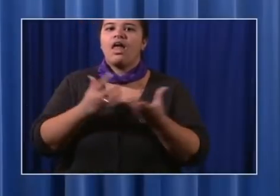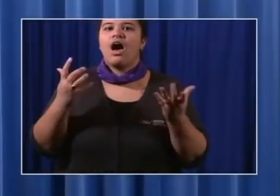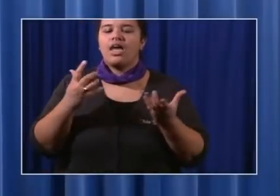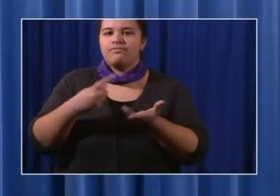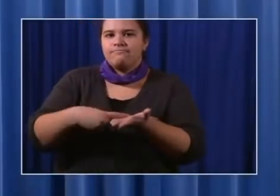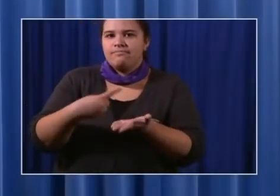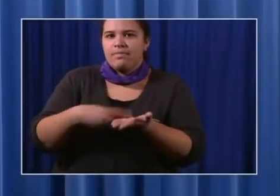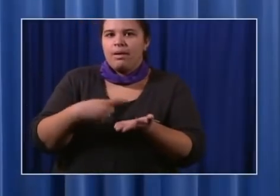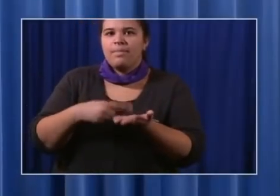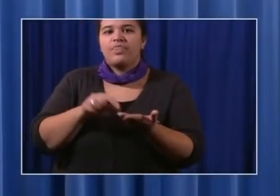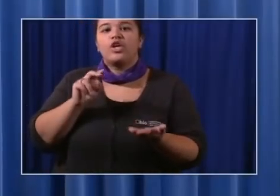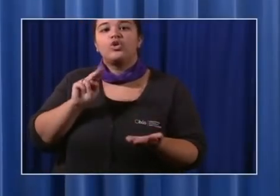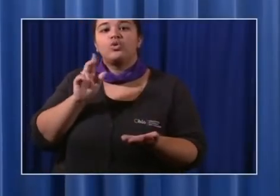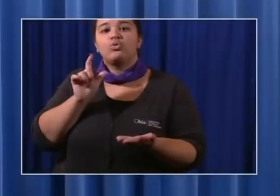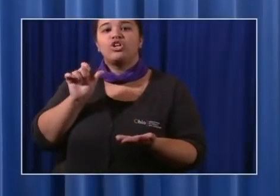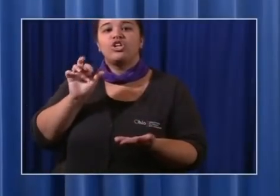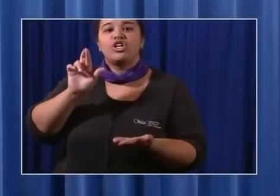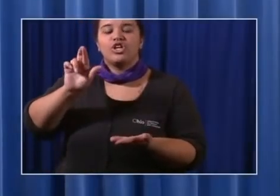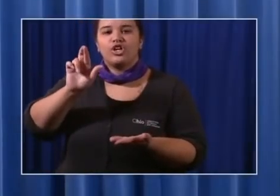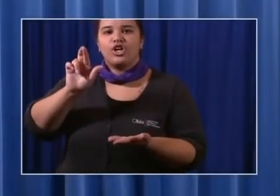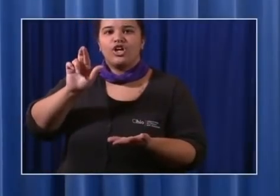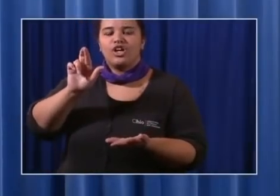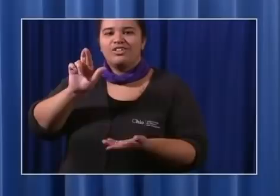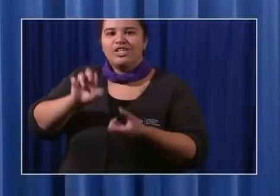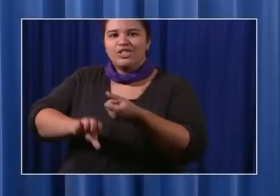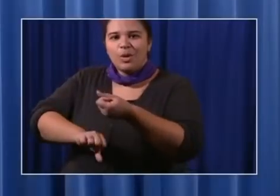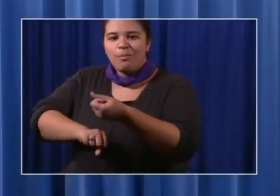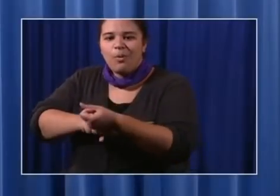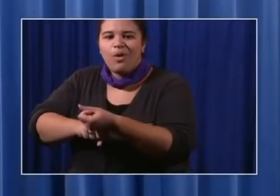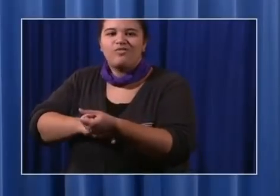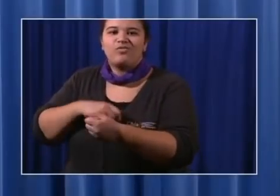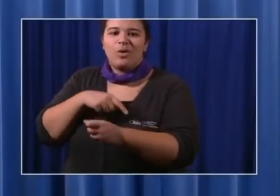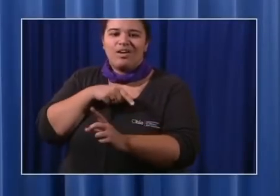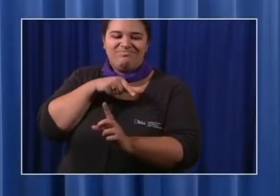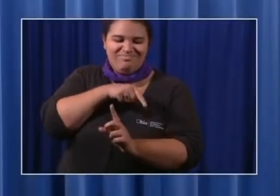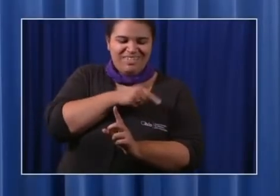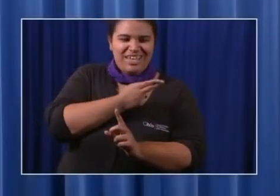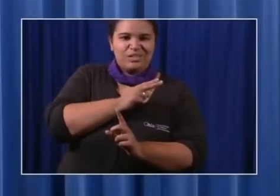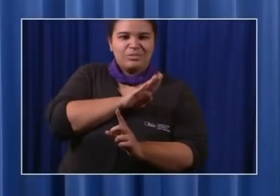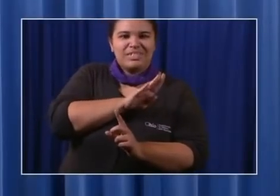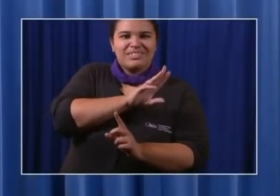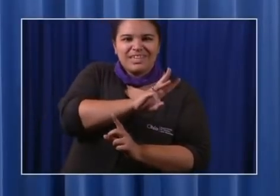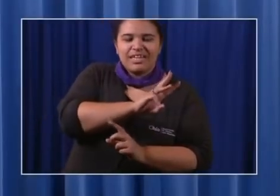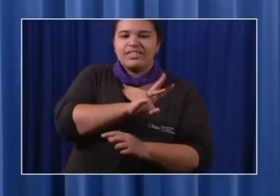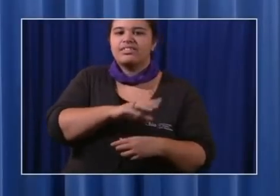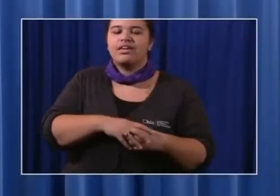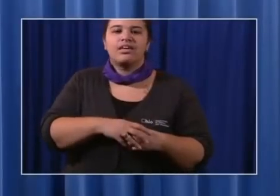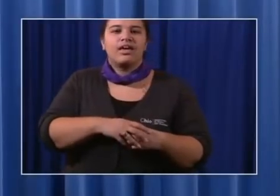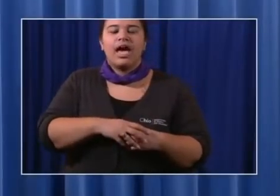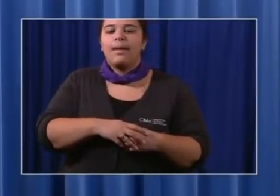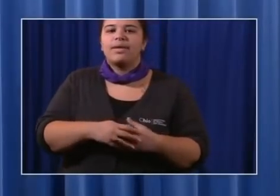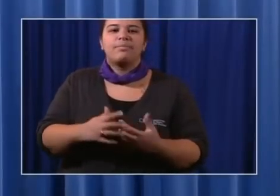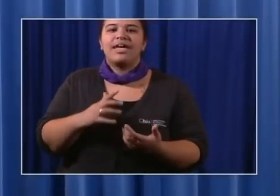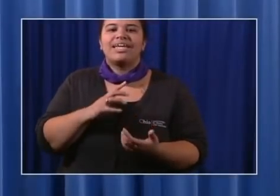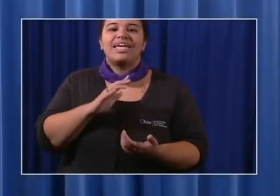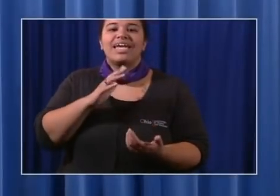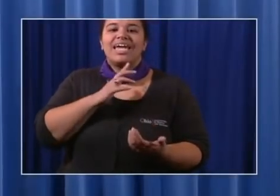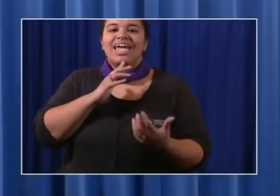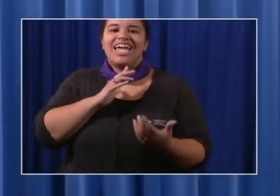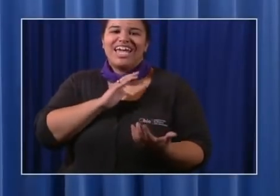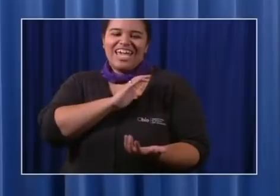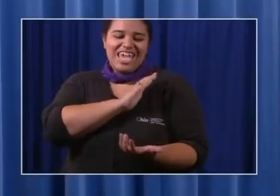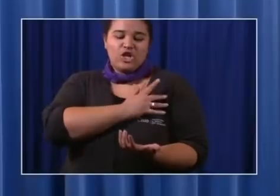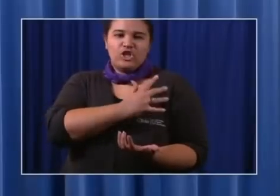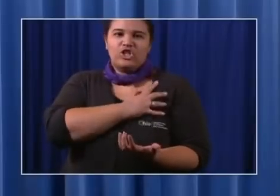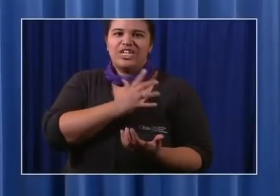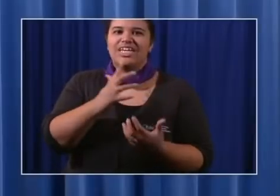HB 6, but the bill also rolled back renewable energy standards, eliminated energy efficiency standards. In a repeal and a